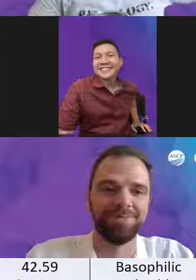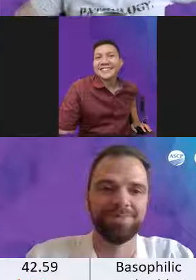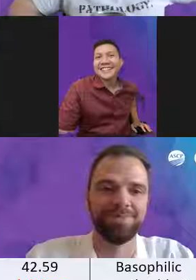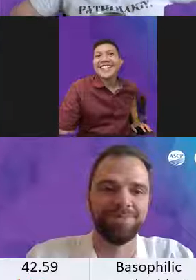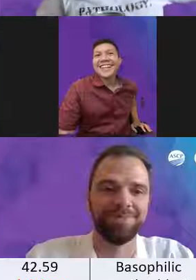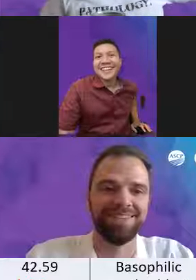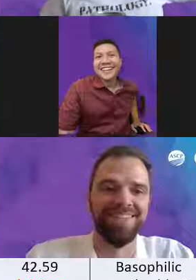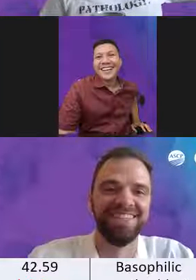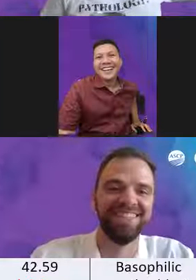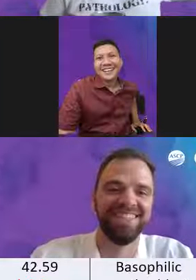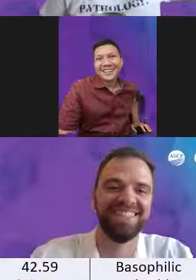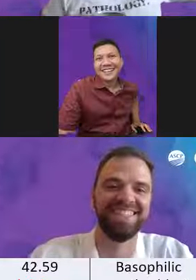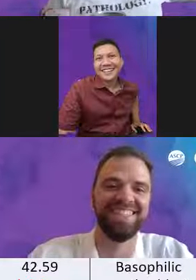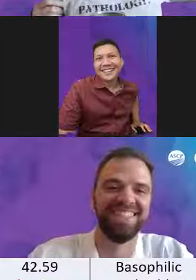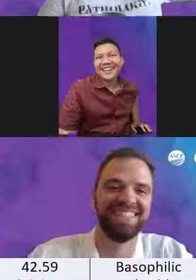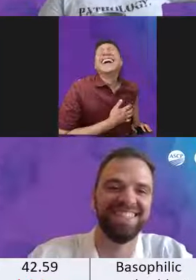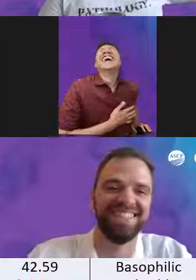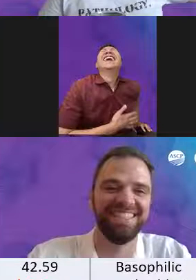hyperventilating.